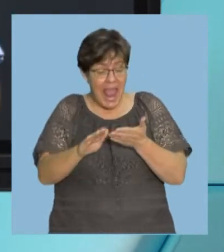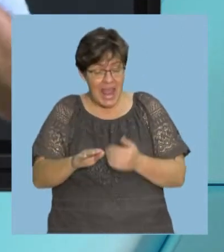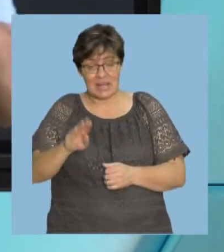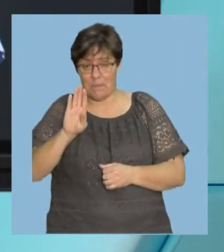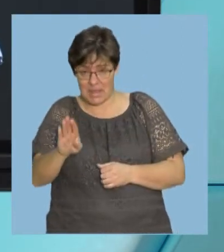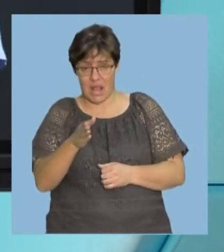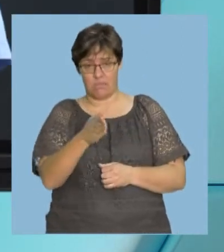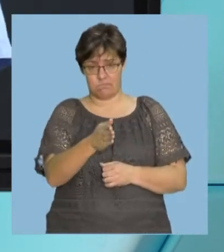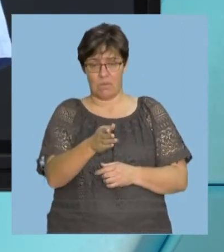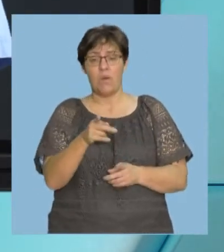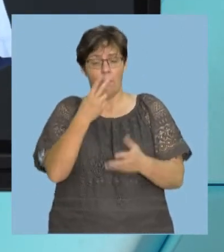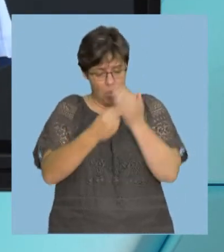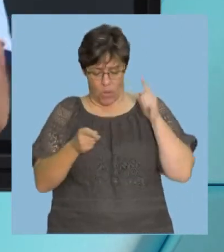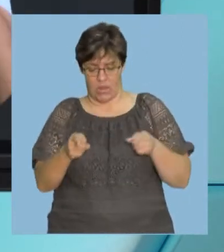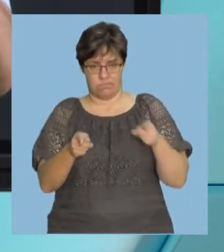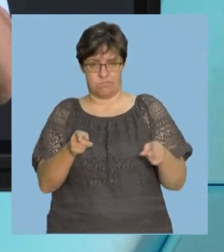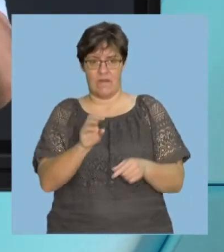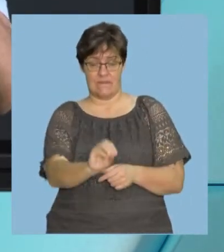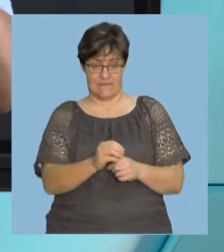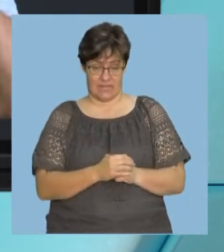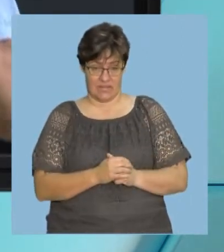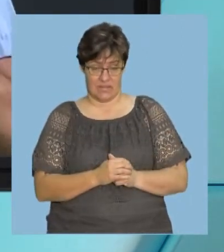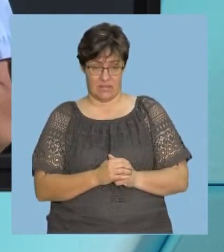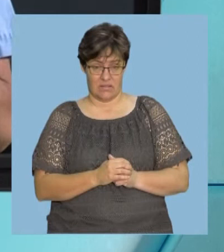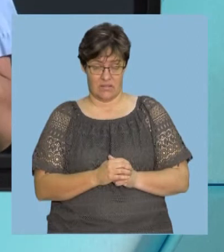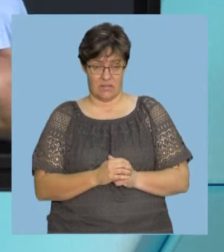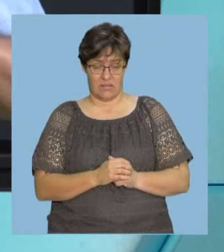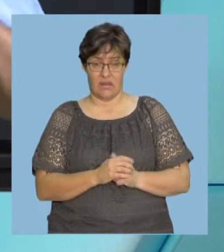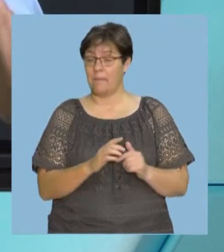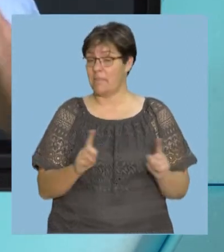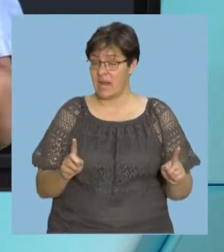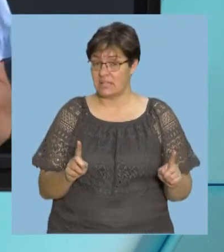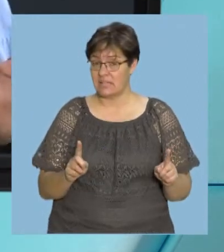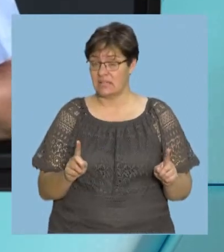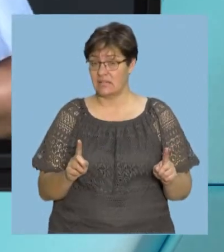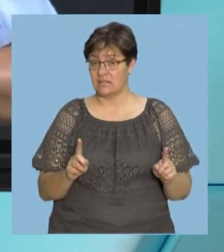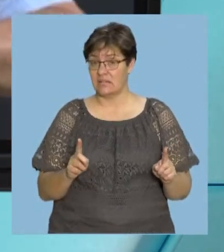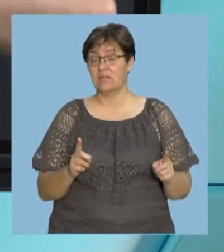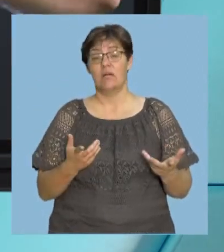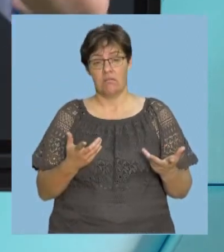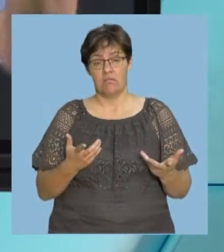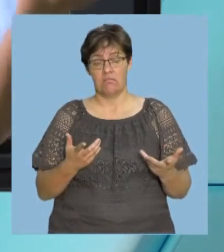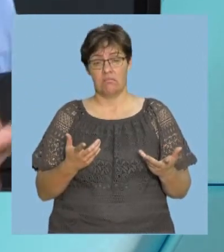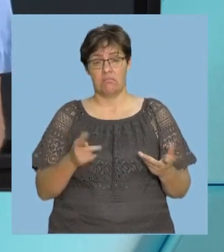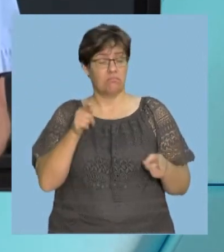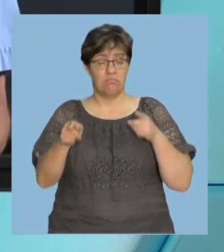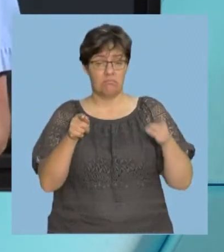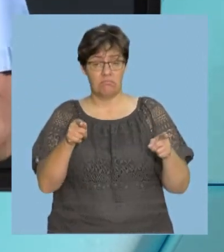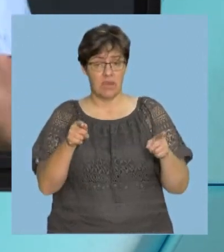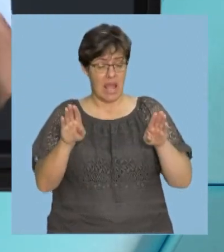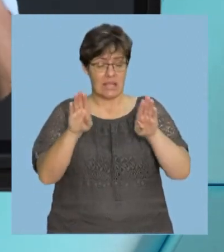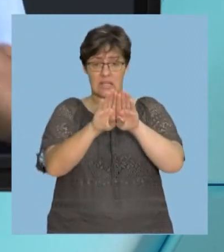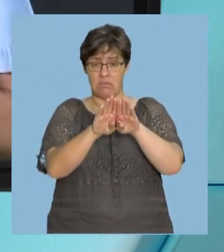smaller, it's common. But of course, there's a situation where the intersection could have no common